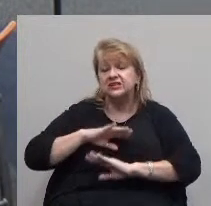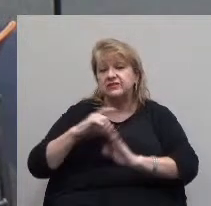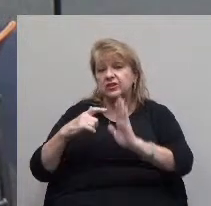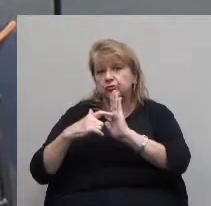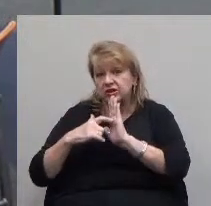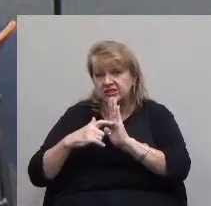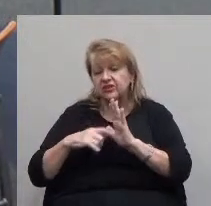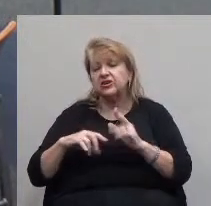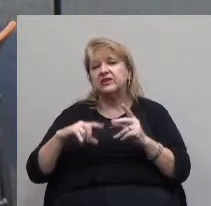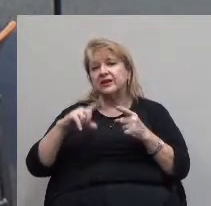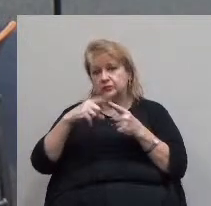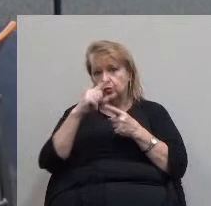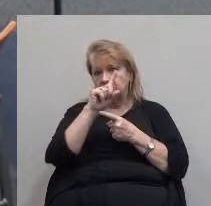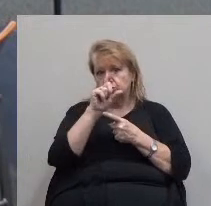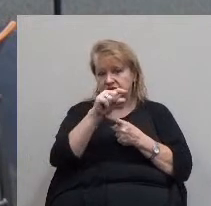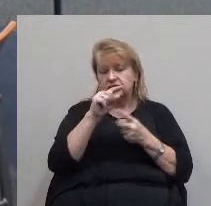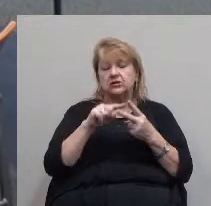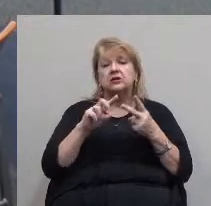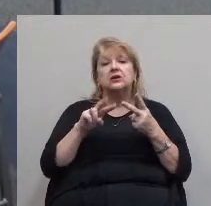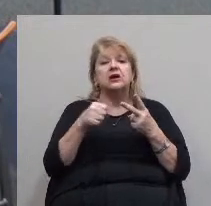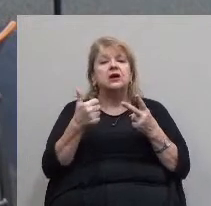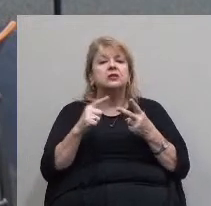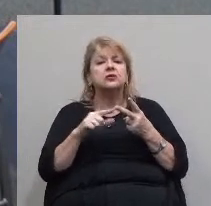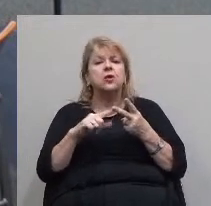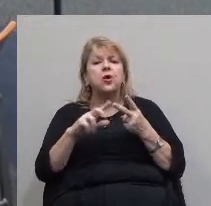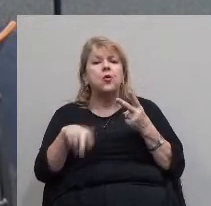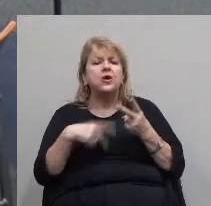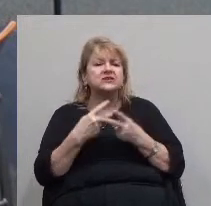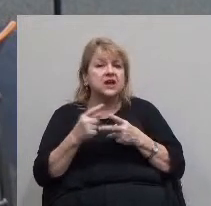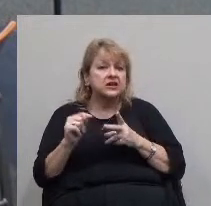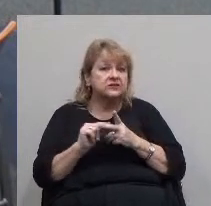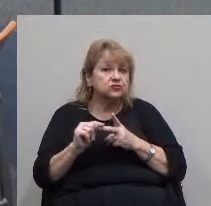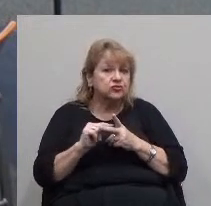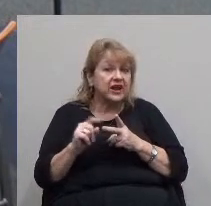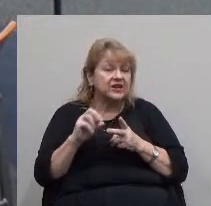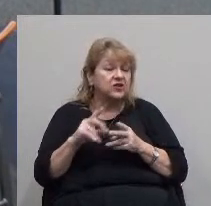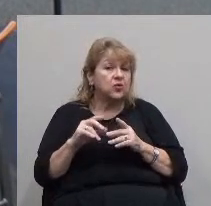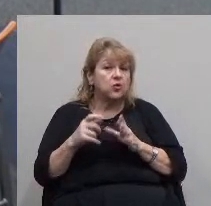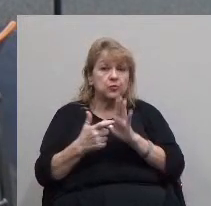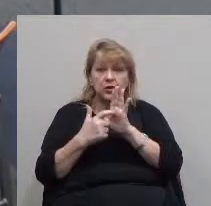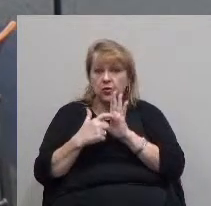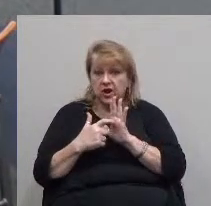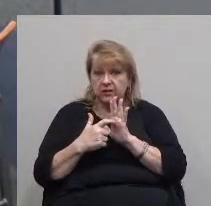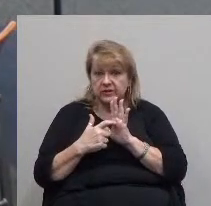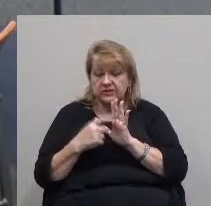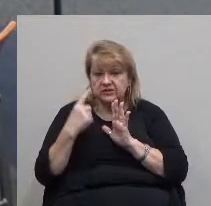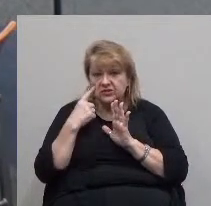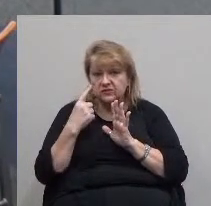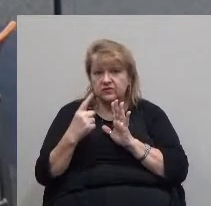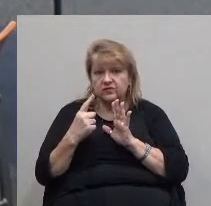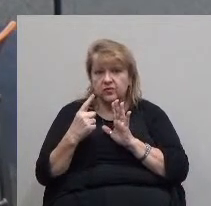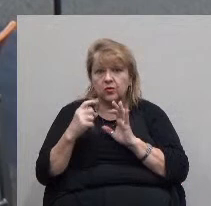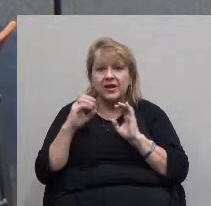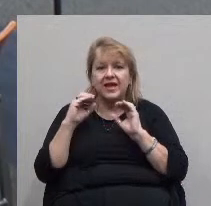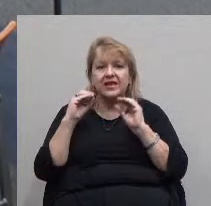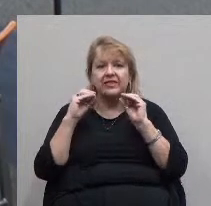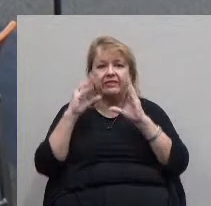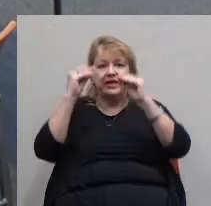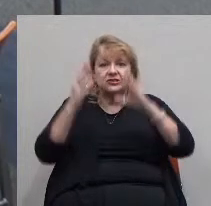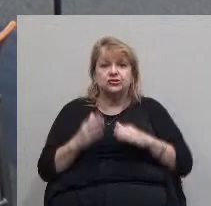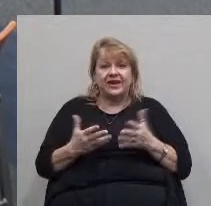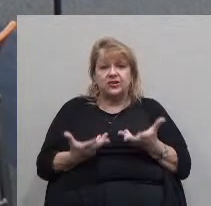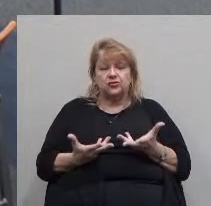then secondly, what kind of training or requirements are there for the